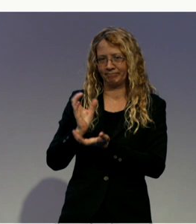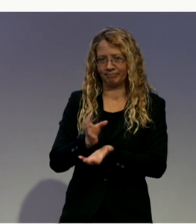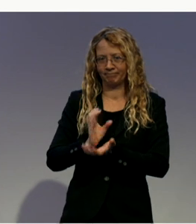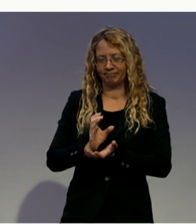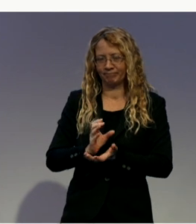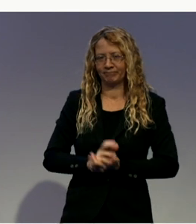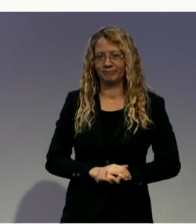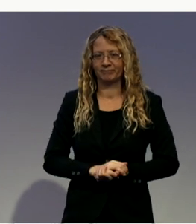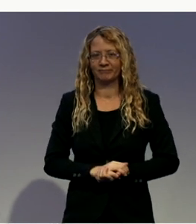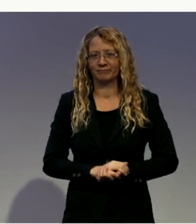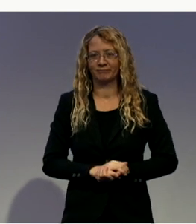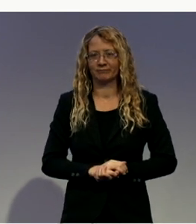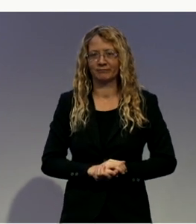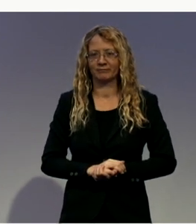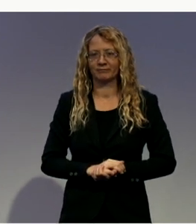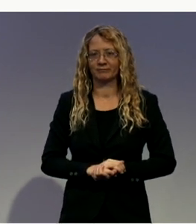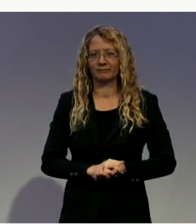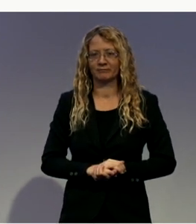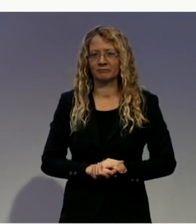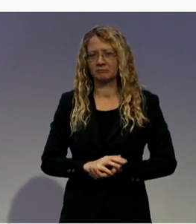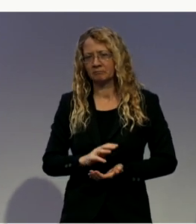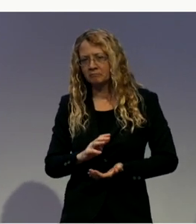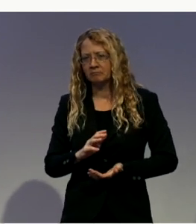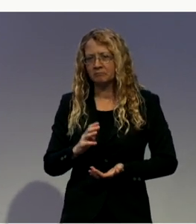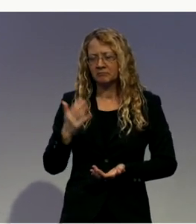at times when we see things,